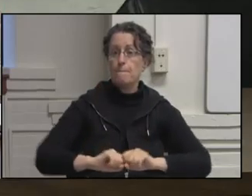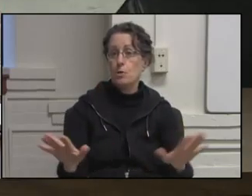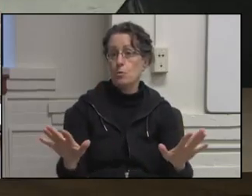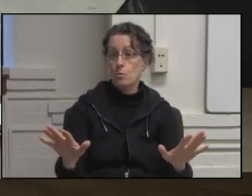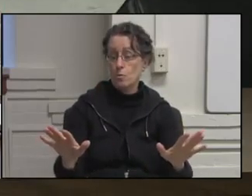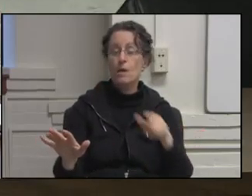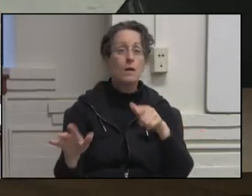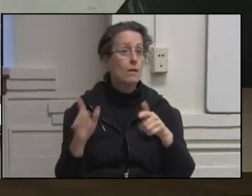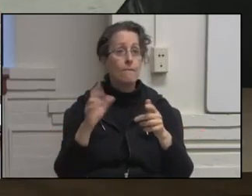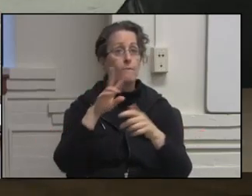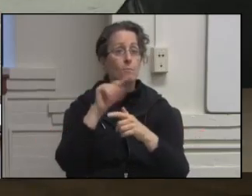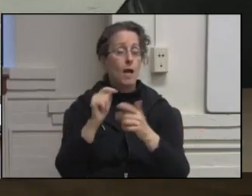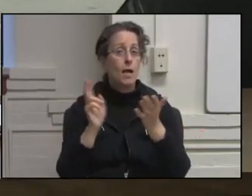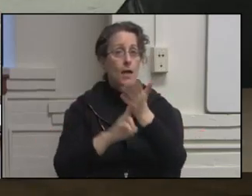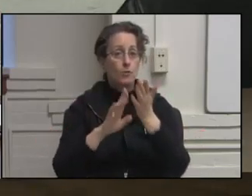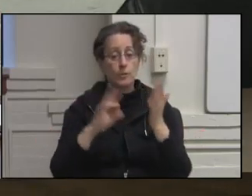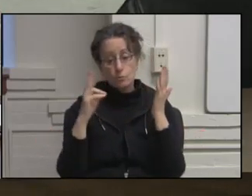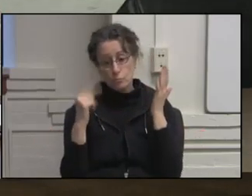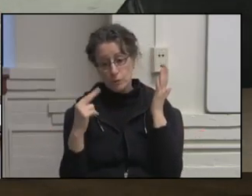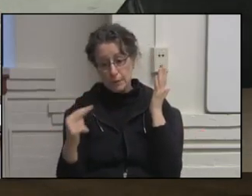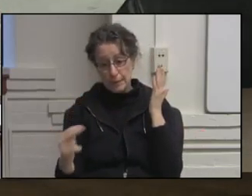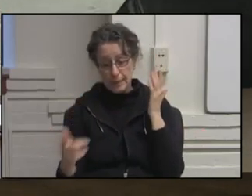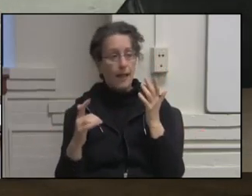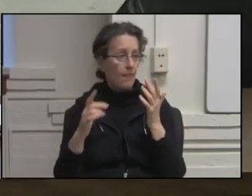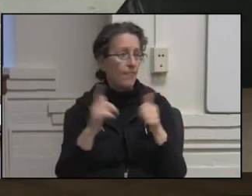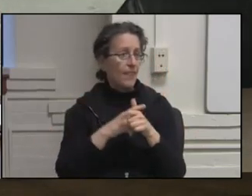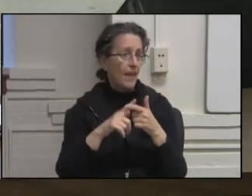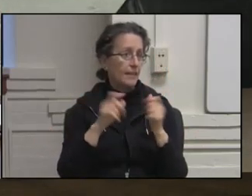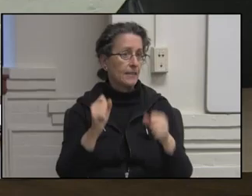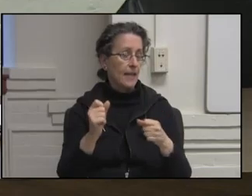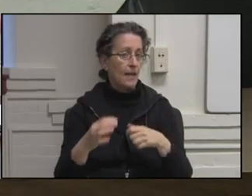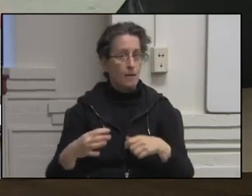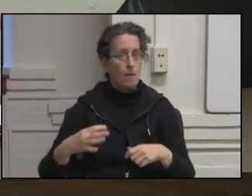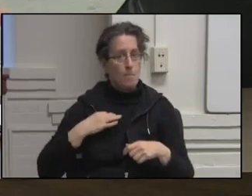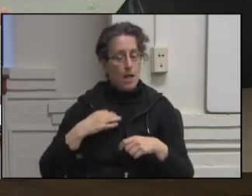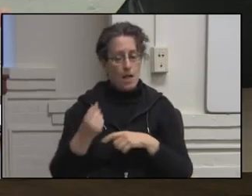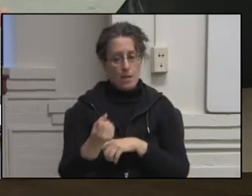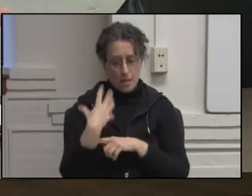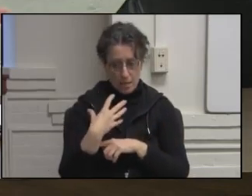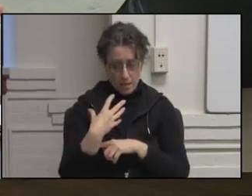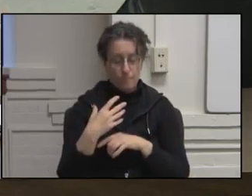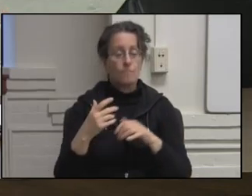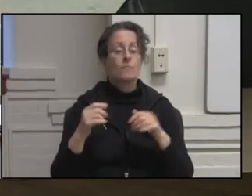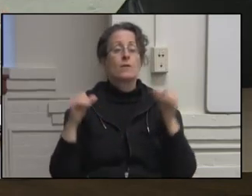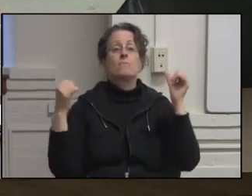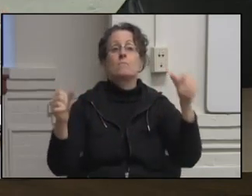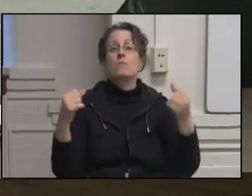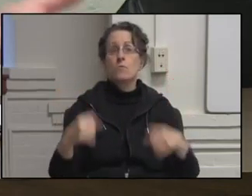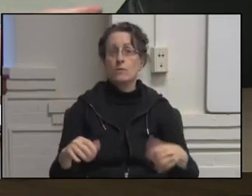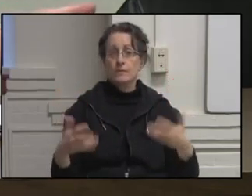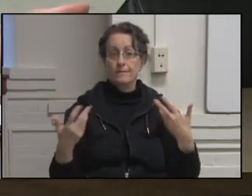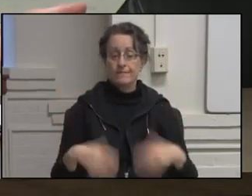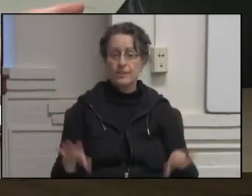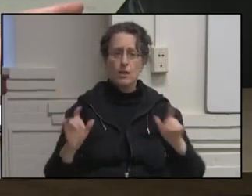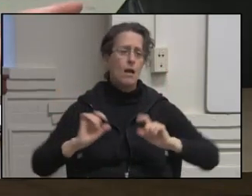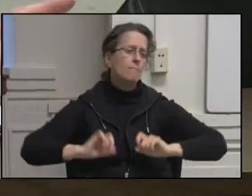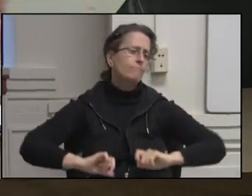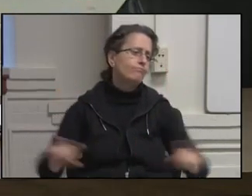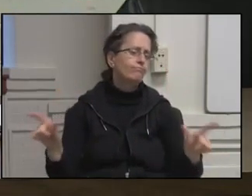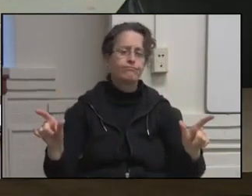for Vermont contractors to be listed on. And so when we posted this job, it automatically gets sent out